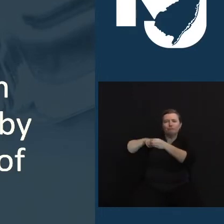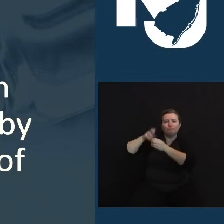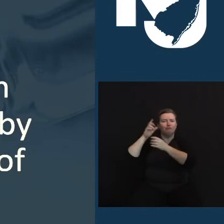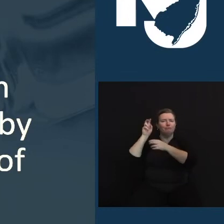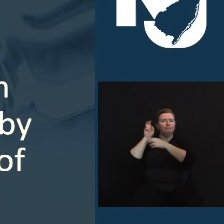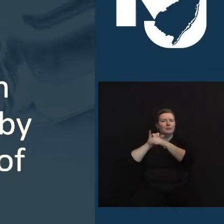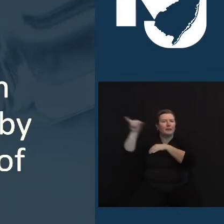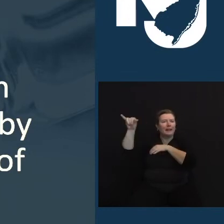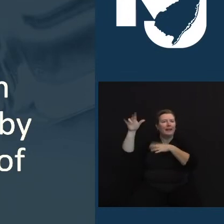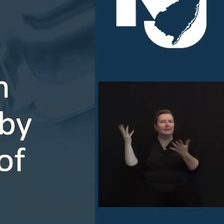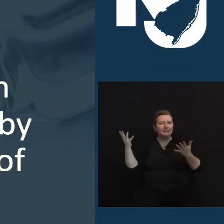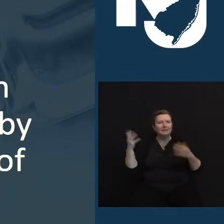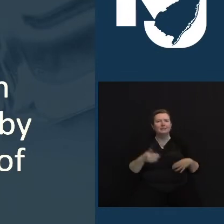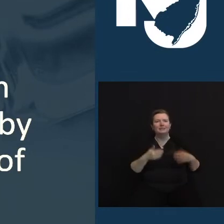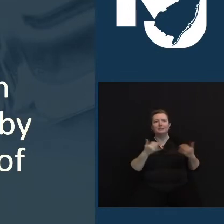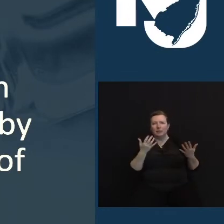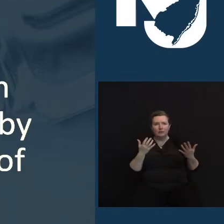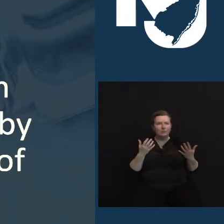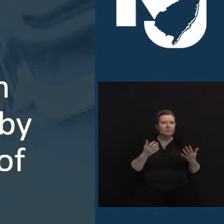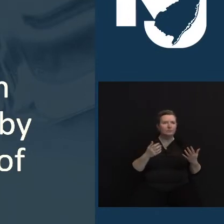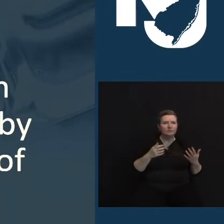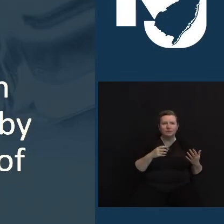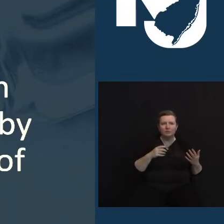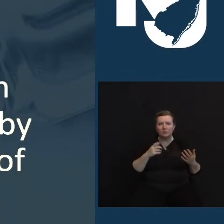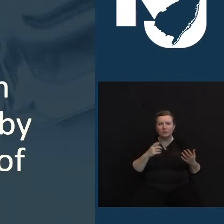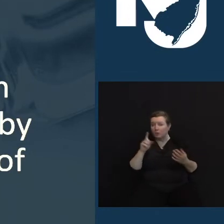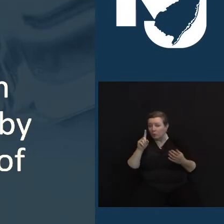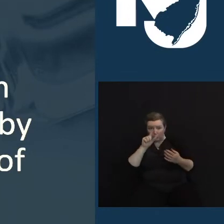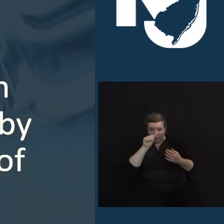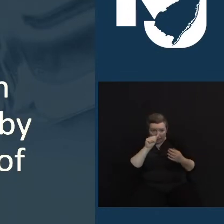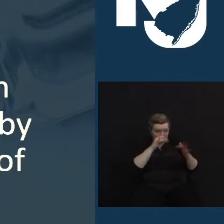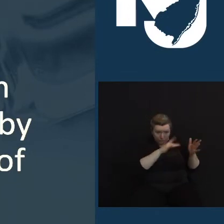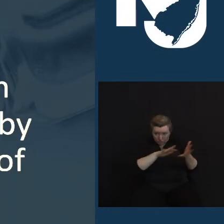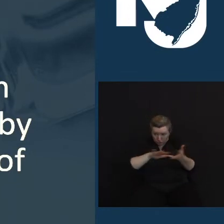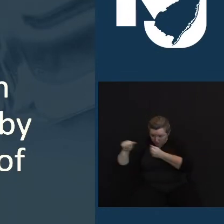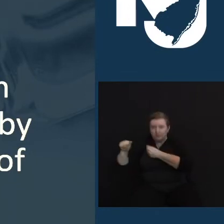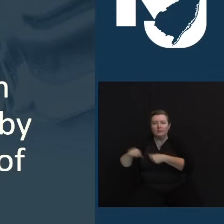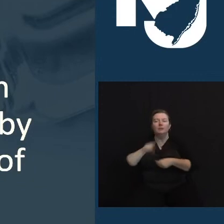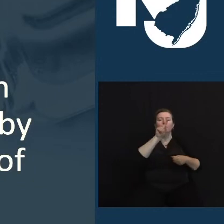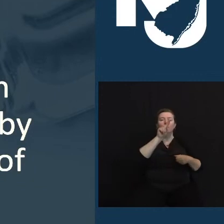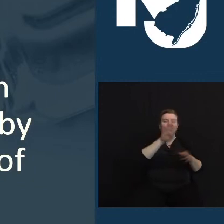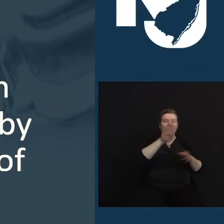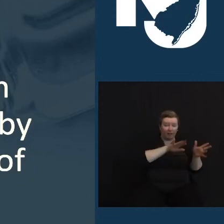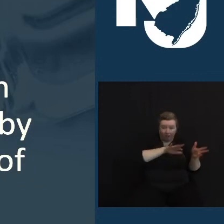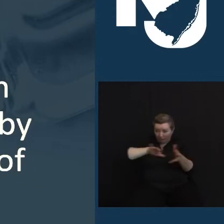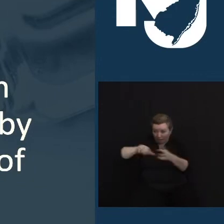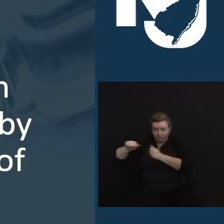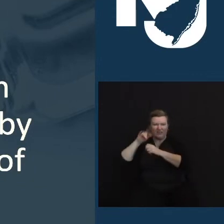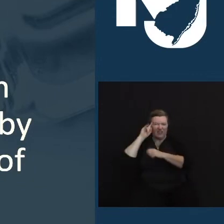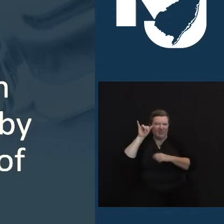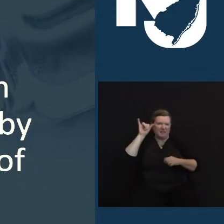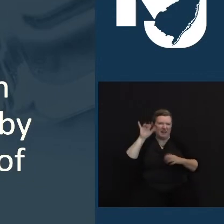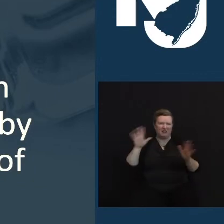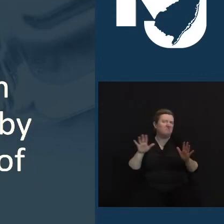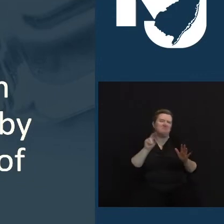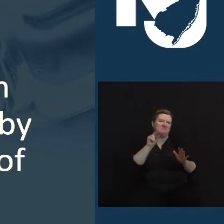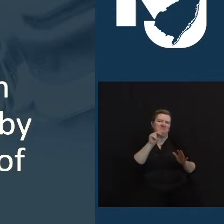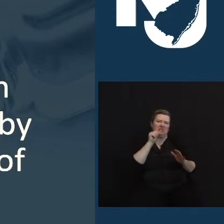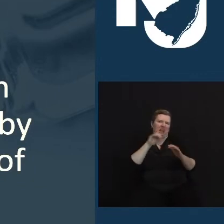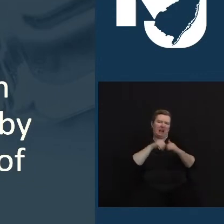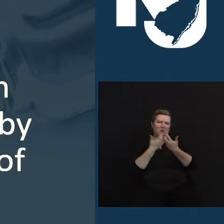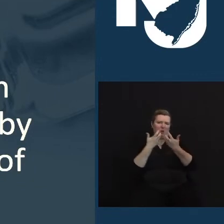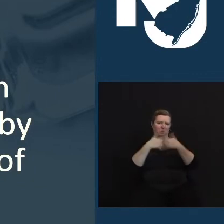before they begin the process of 1B and so on and so forth. And that is what this is. Think about that in your mind's eye in terms of the steps we're